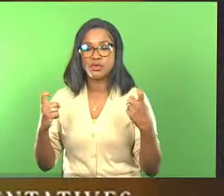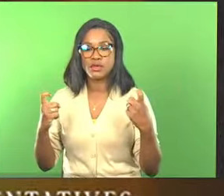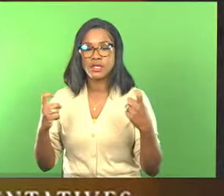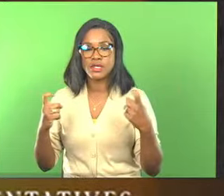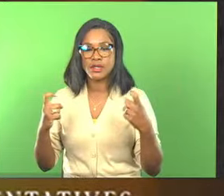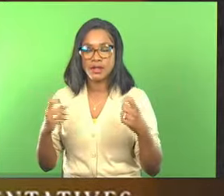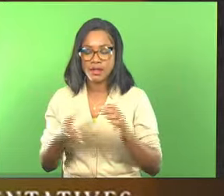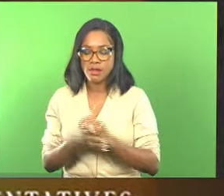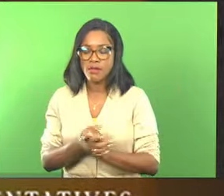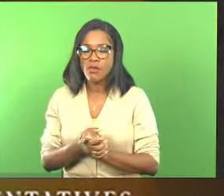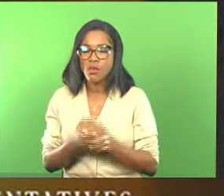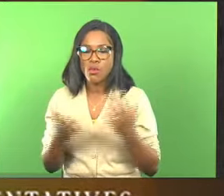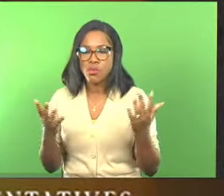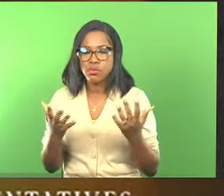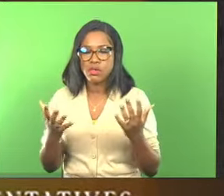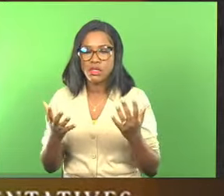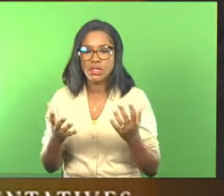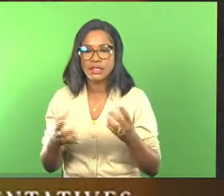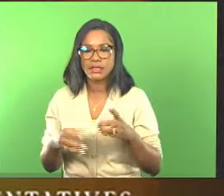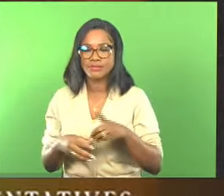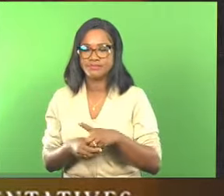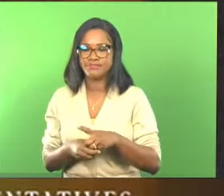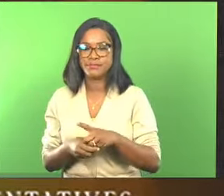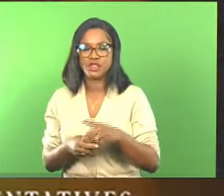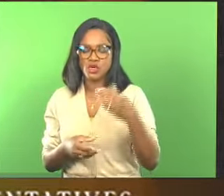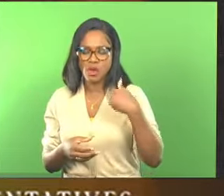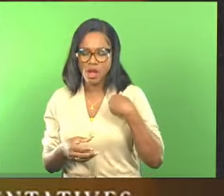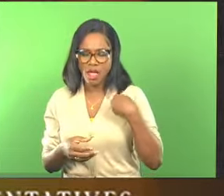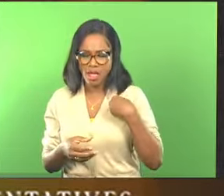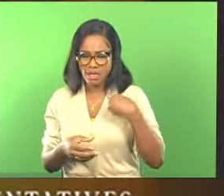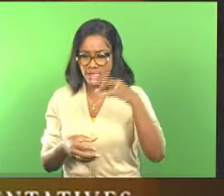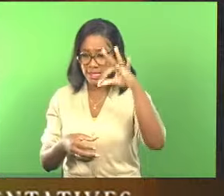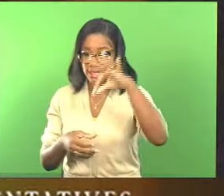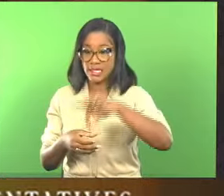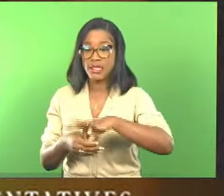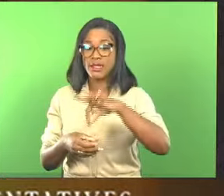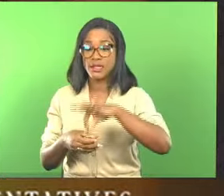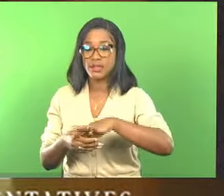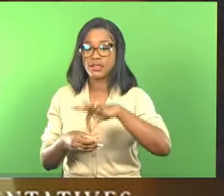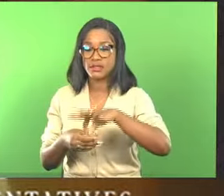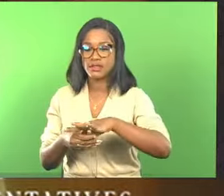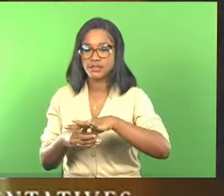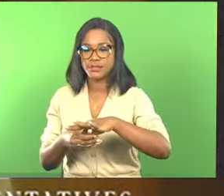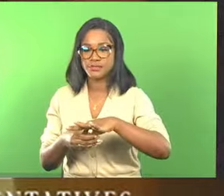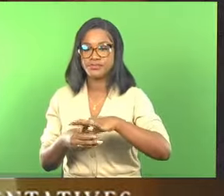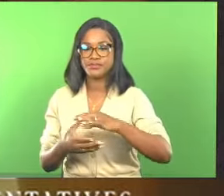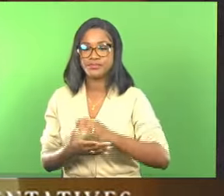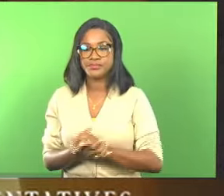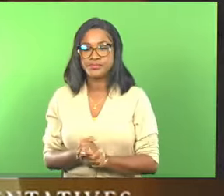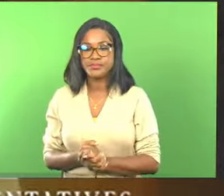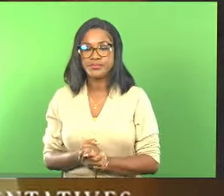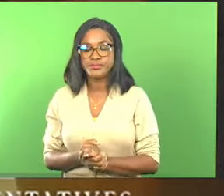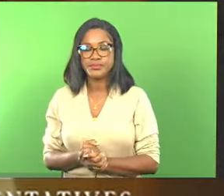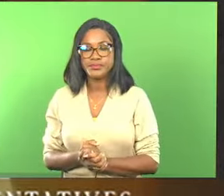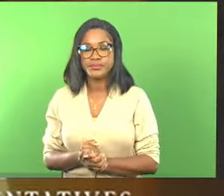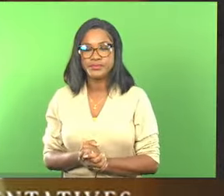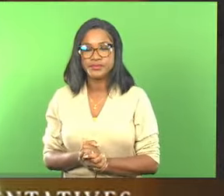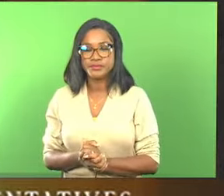Festival of Democracy by participating in elections.